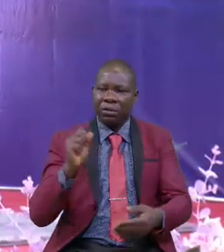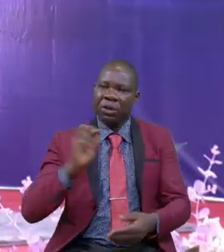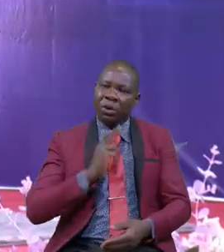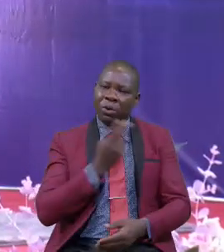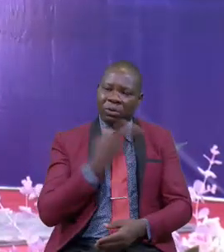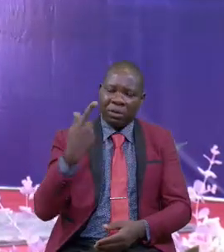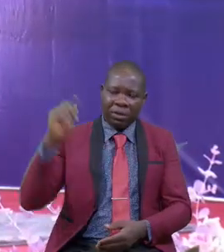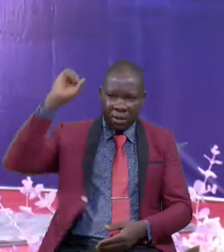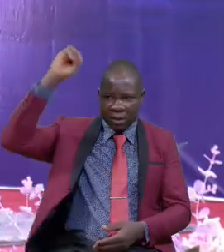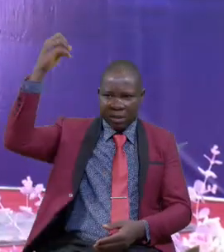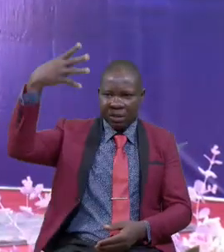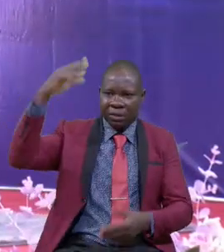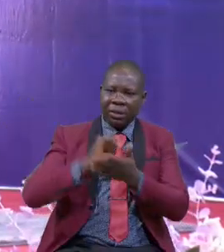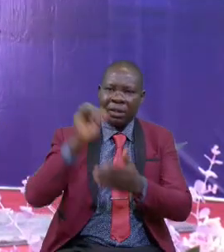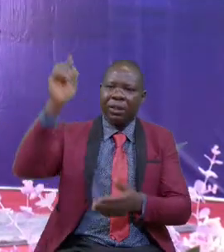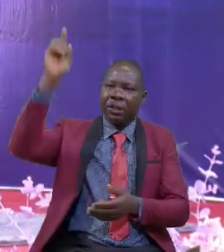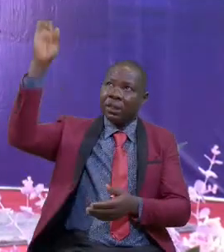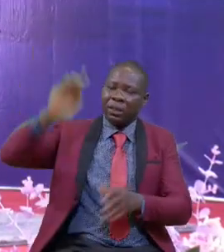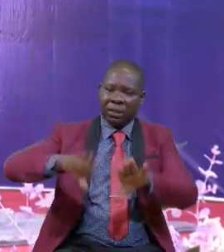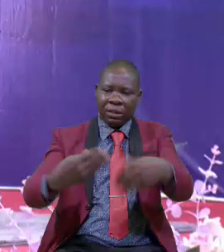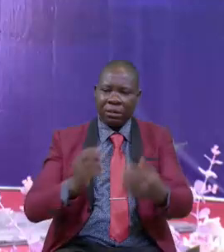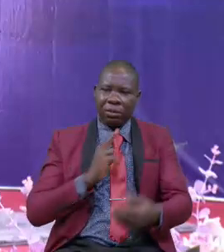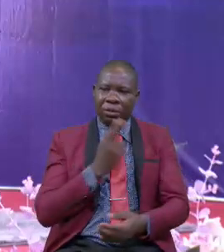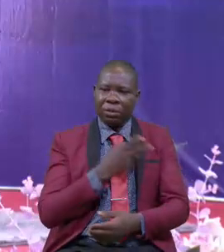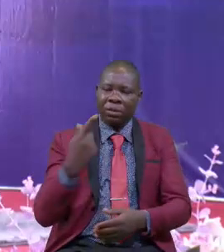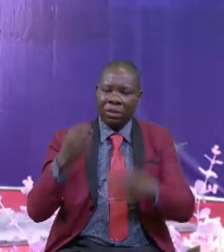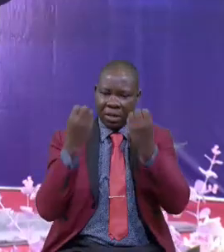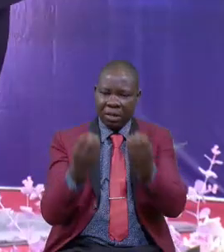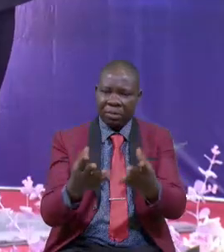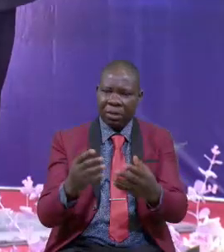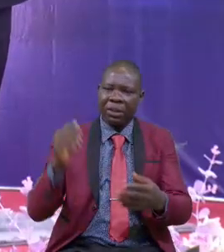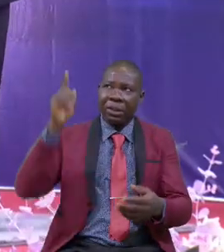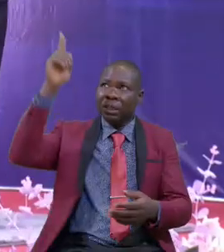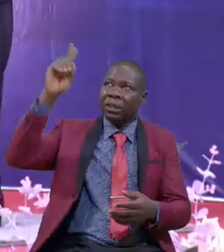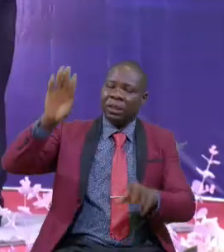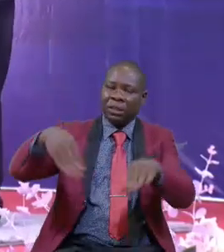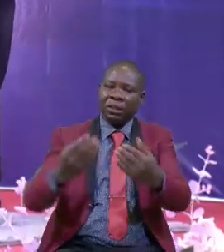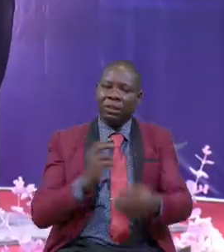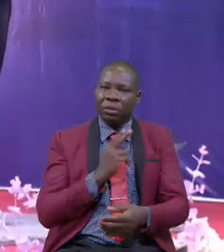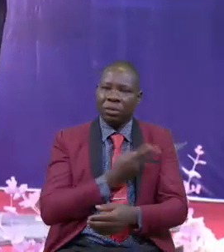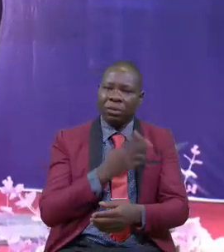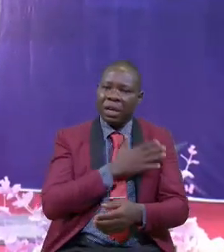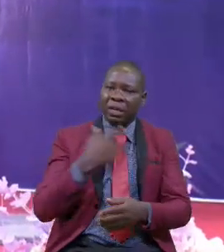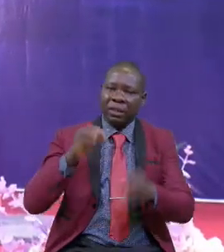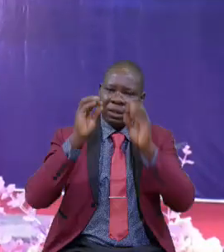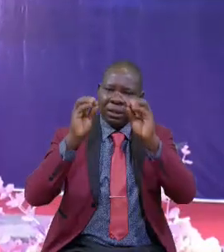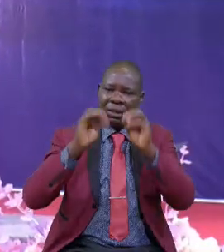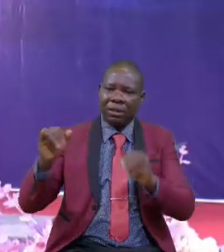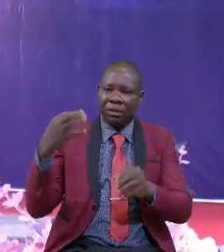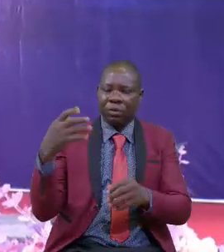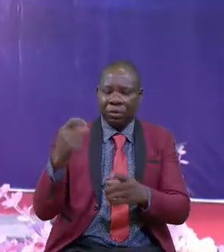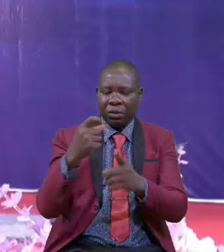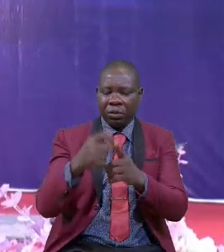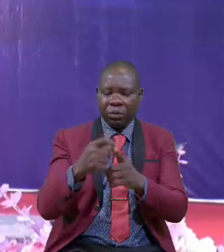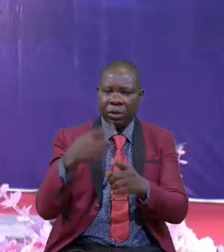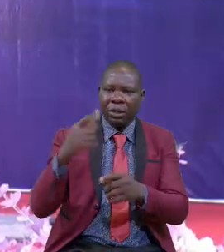the abundance he gives us, and the teaching of the word he gives us, the grace to live